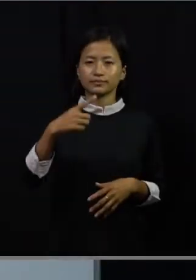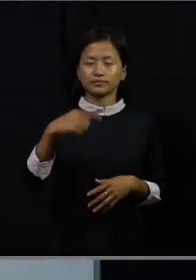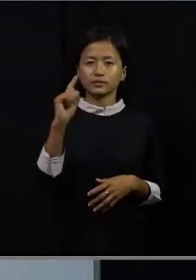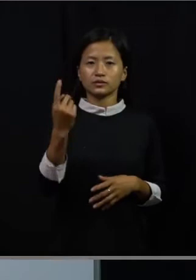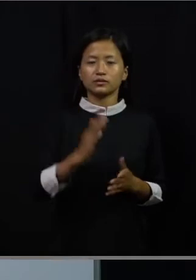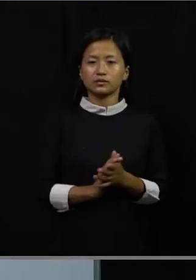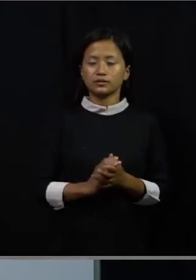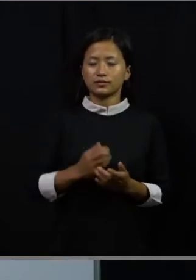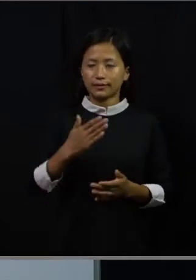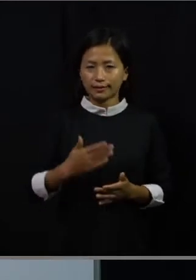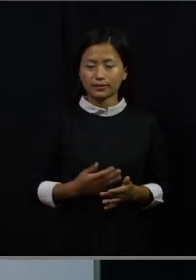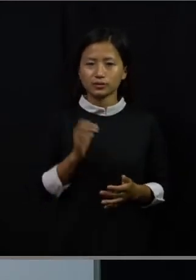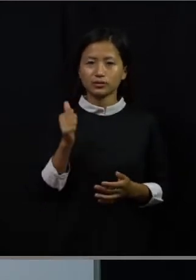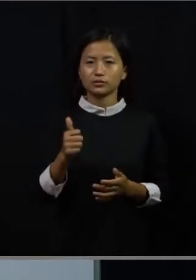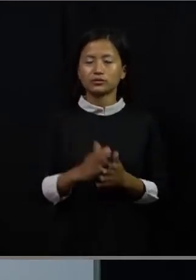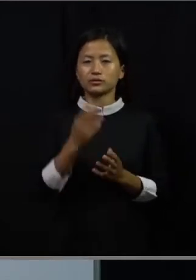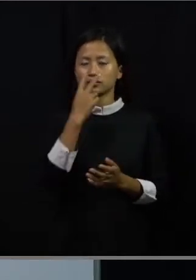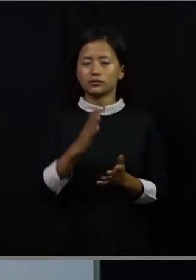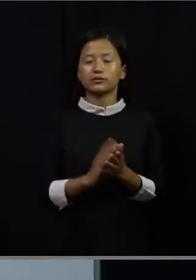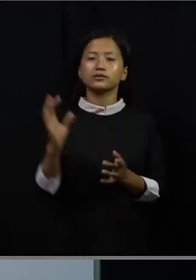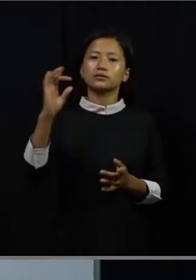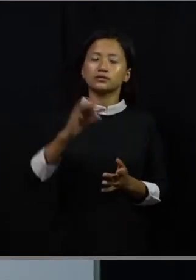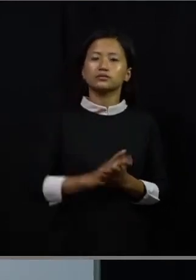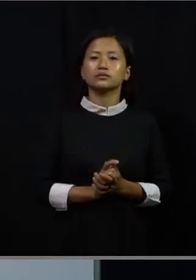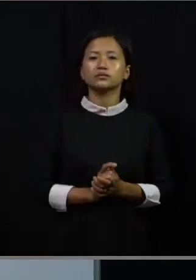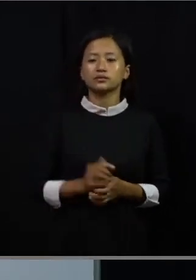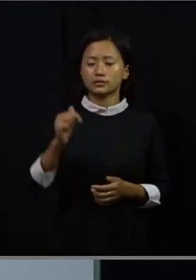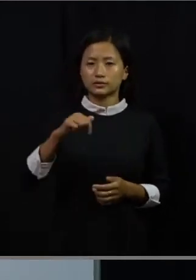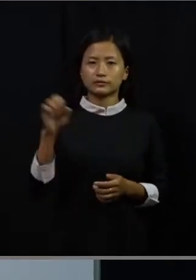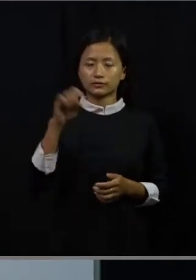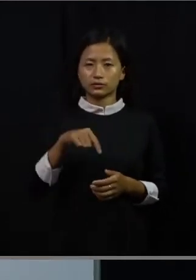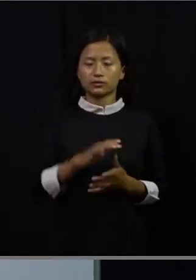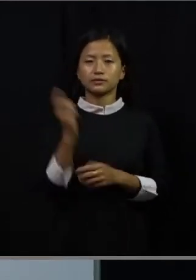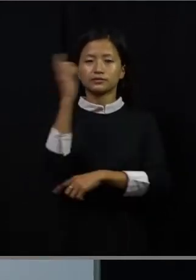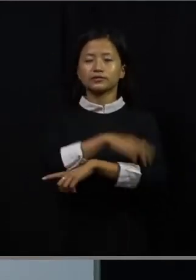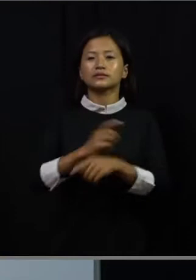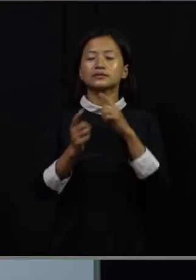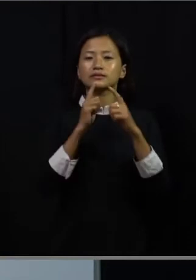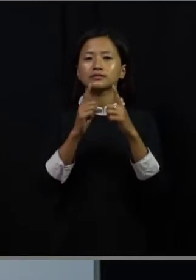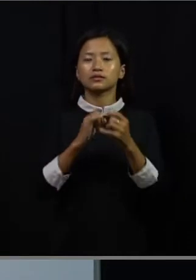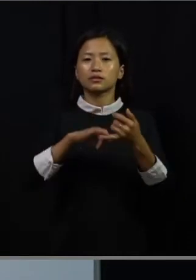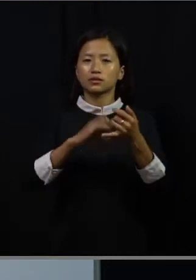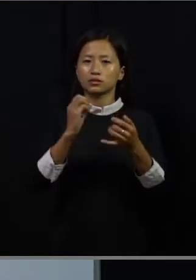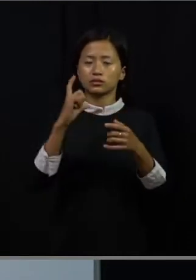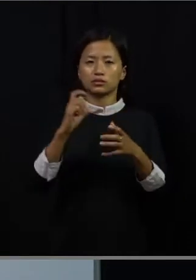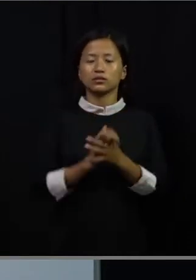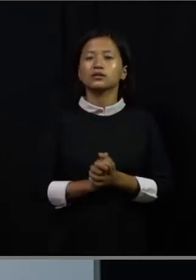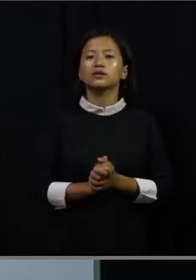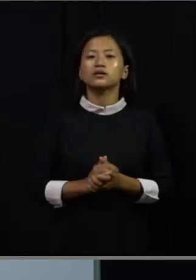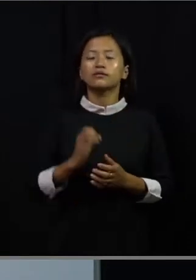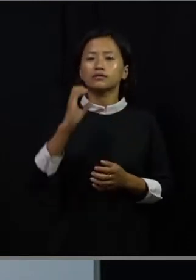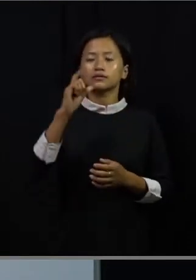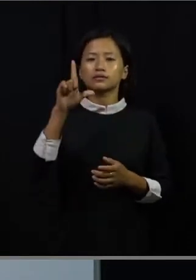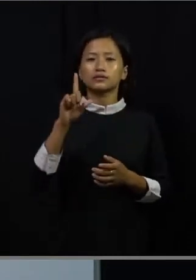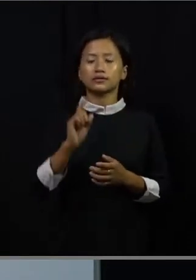Hello everyone, it's nice to see all of you once again. Even today, I will be discussing about sociology